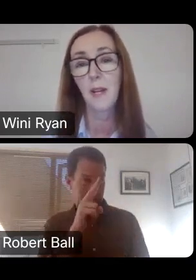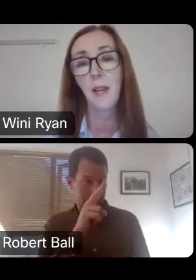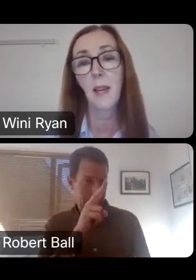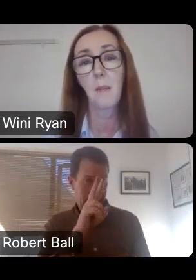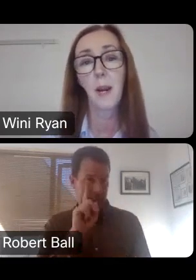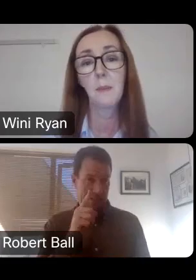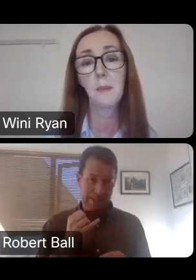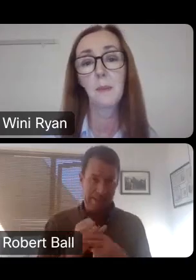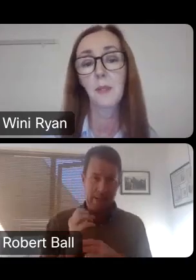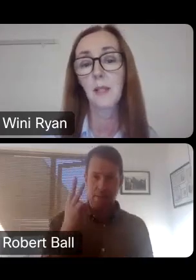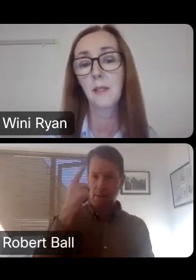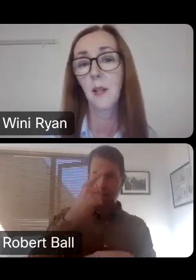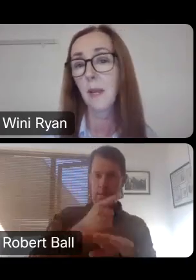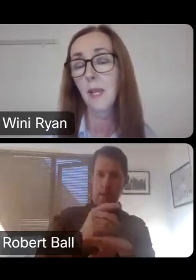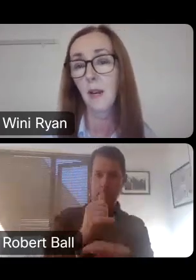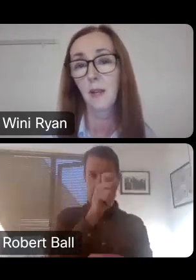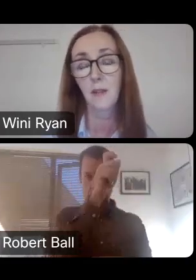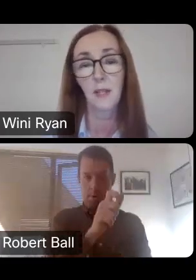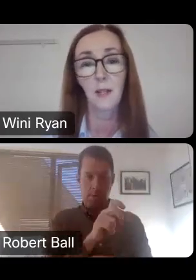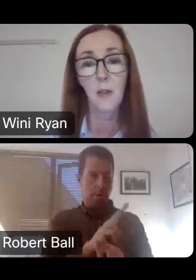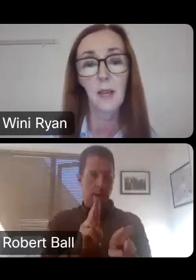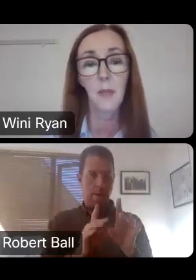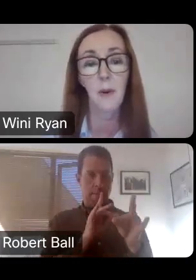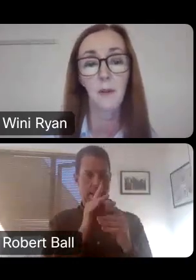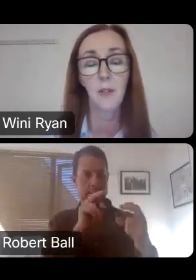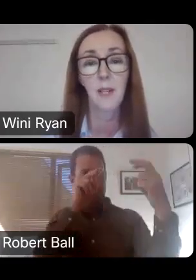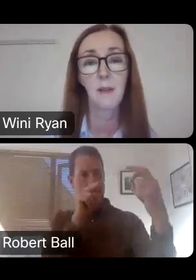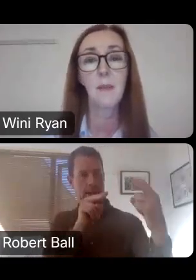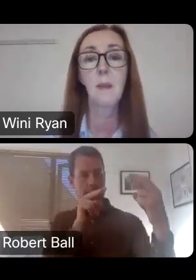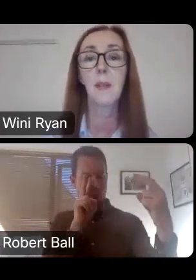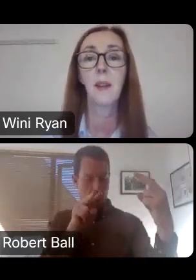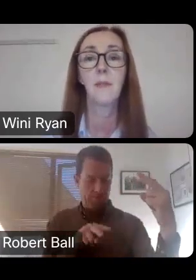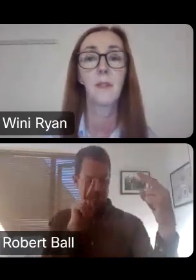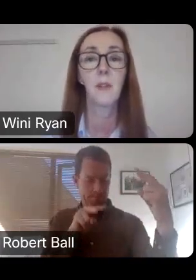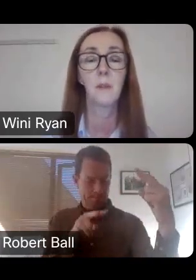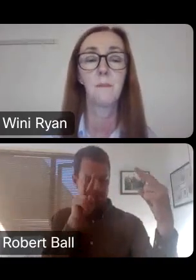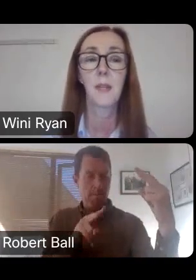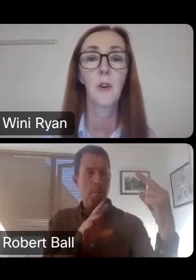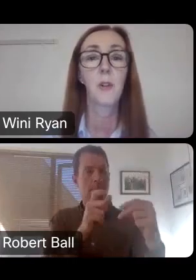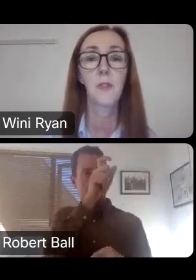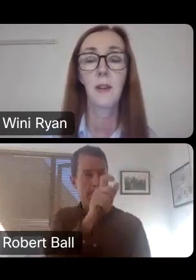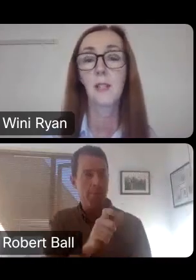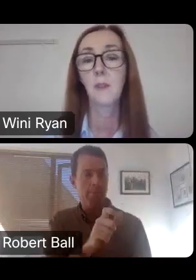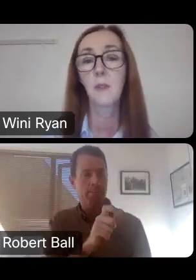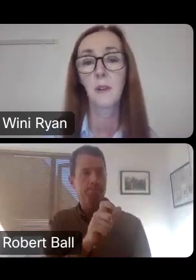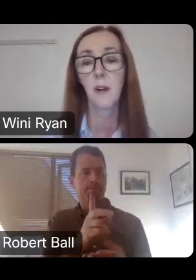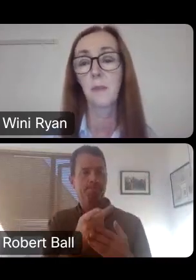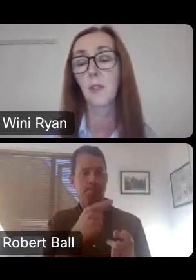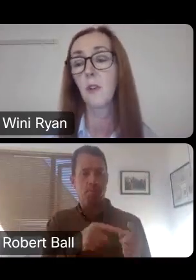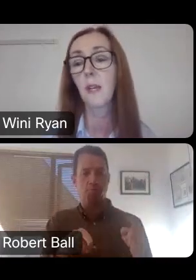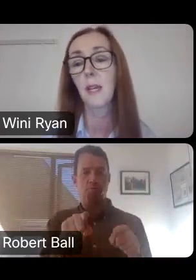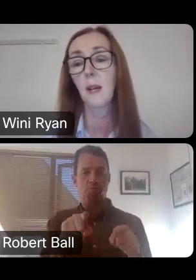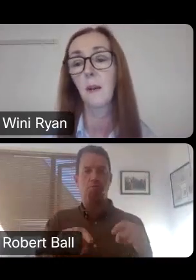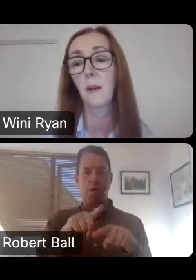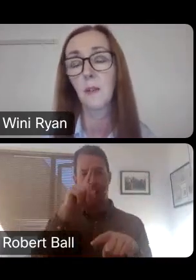here. Perhaps the person is not making eye contact, looking at the ground. Maybe they've, crossed their legs, folded their arms,